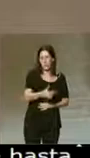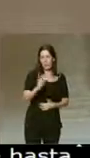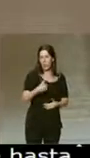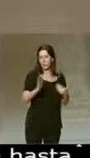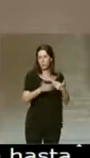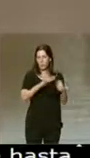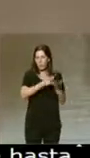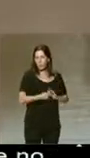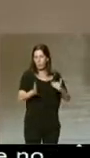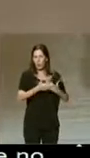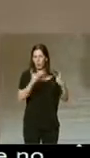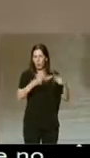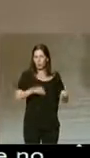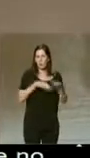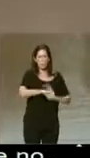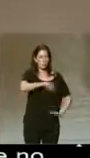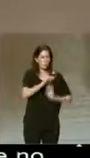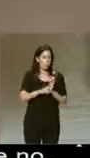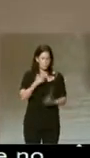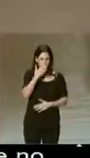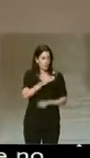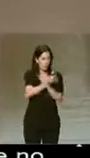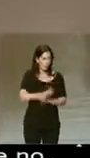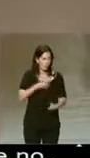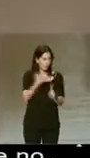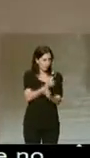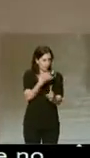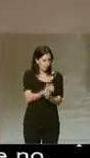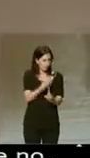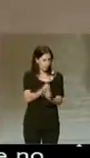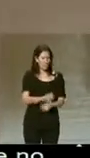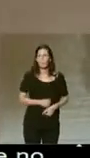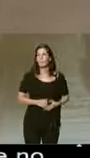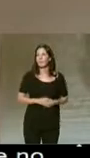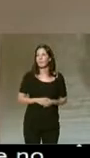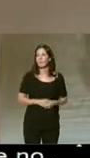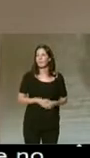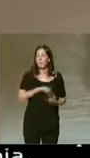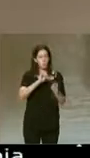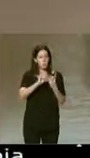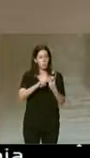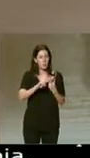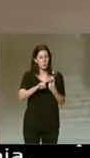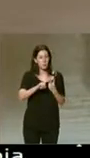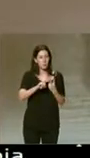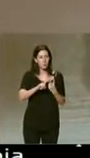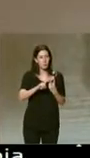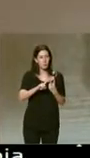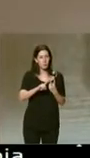we must work towards this goal. So I don't think accessibility should not exist. That would be